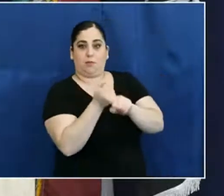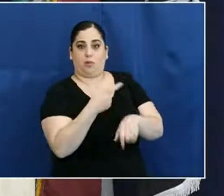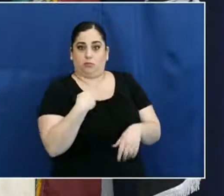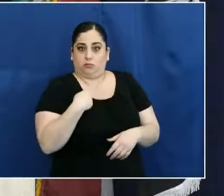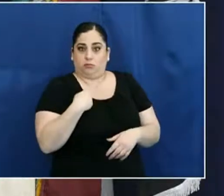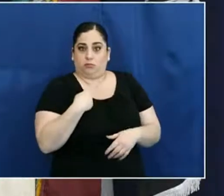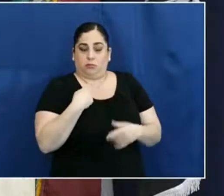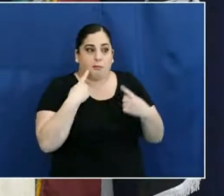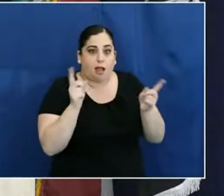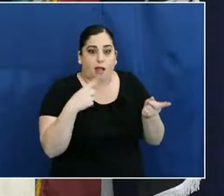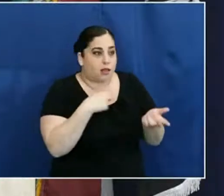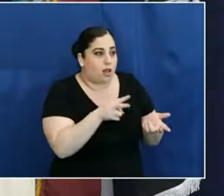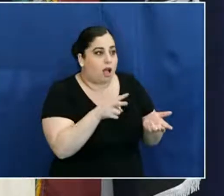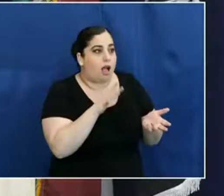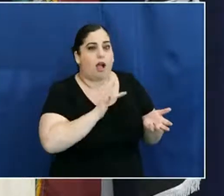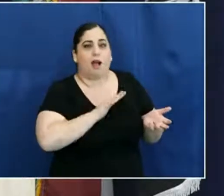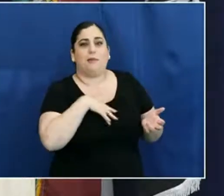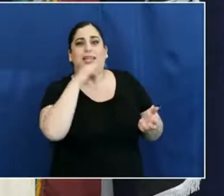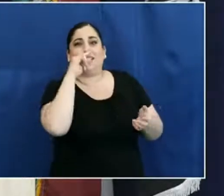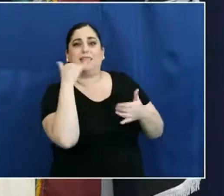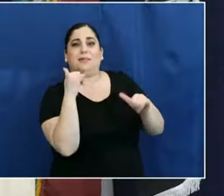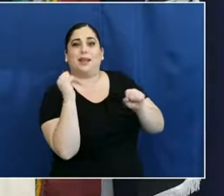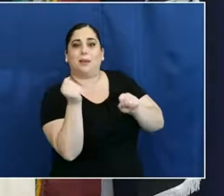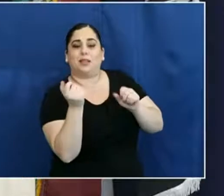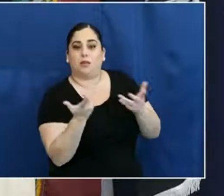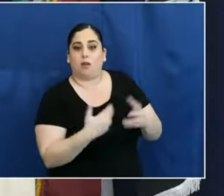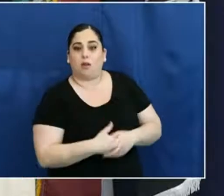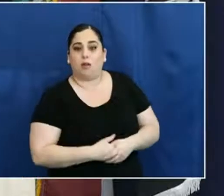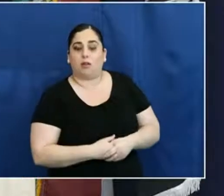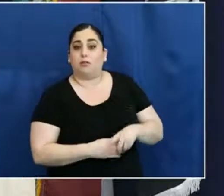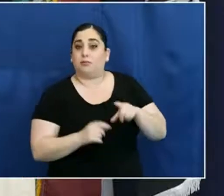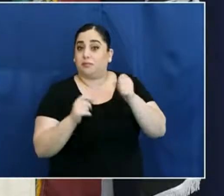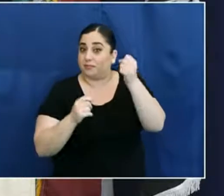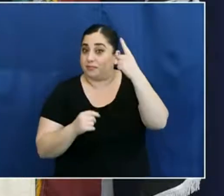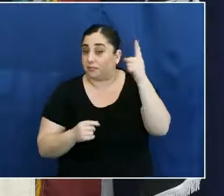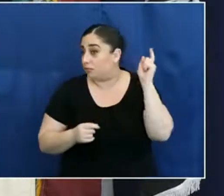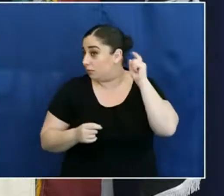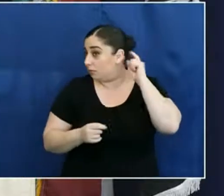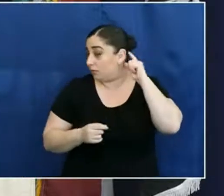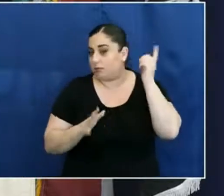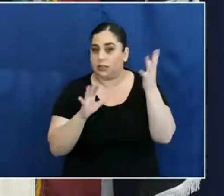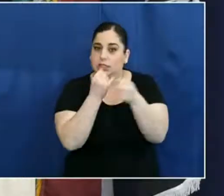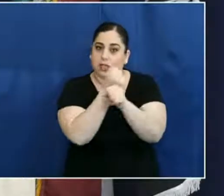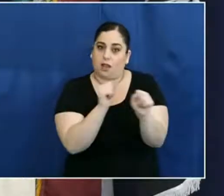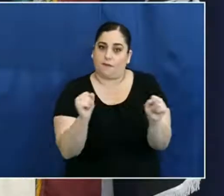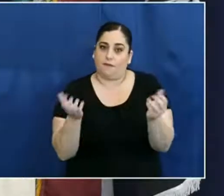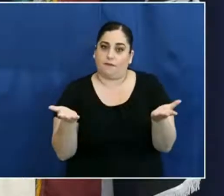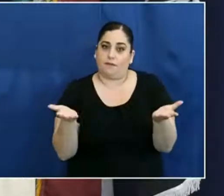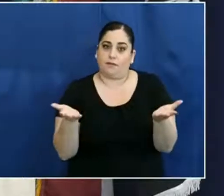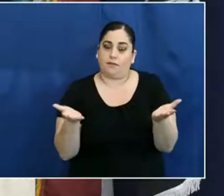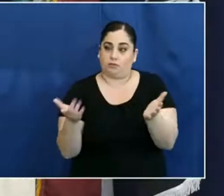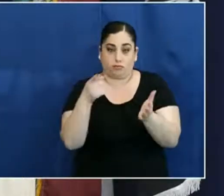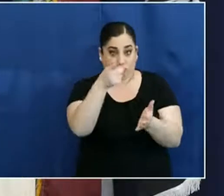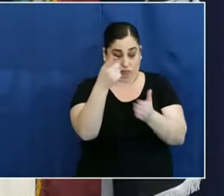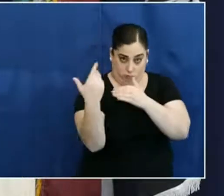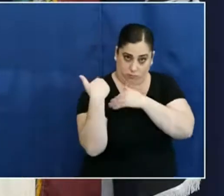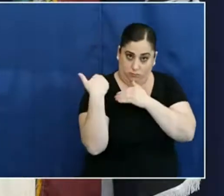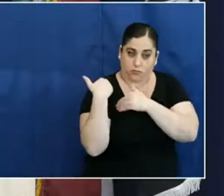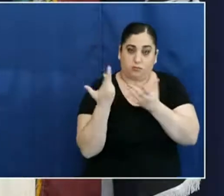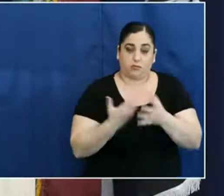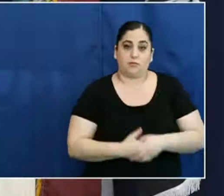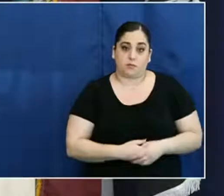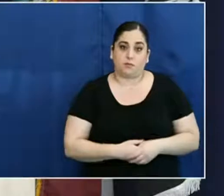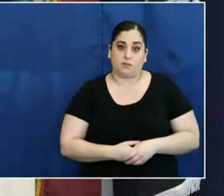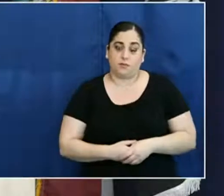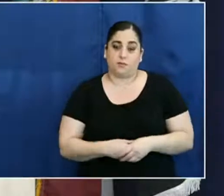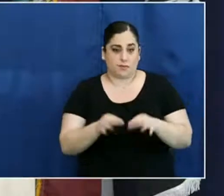and responsibly. And if we do that, then I think we can have a smooth, steady recovery as we come out of COVID. And so that's where we